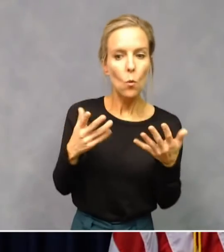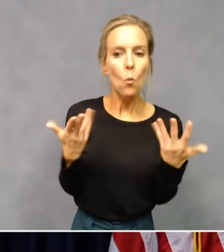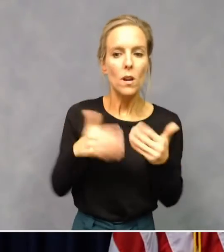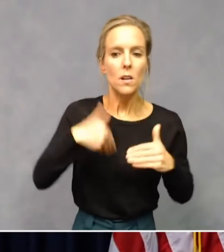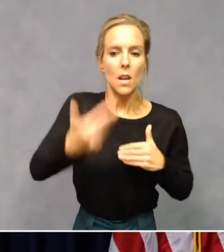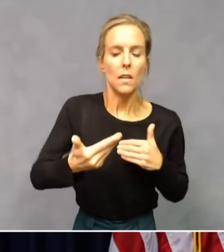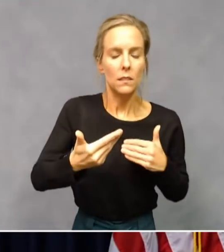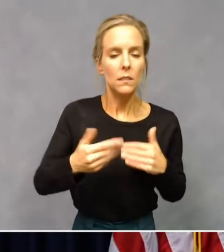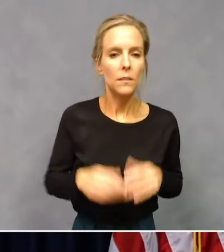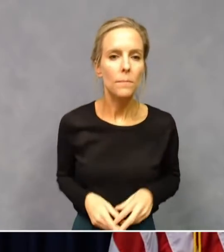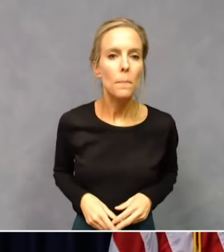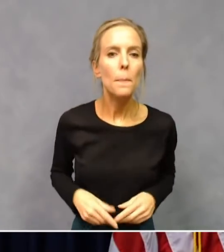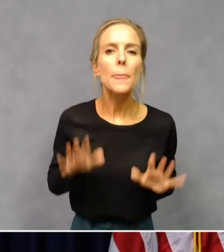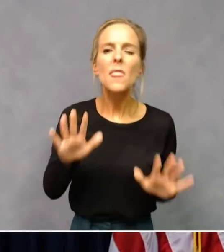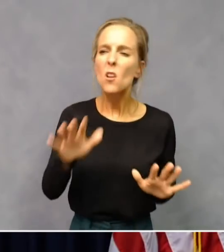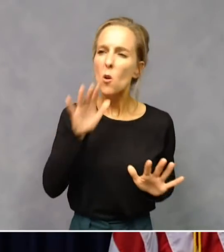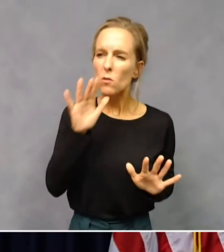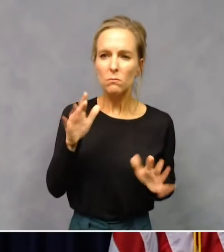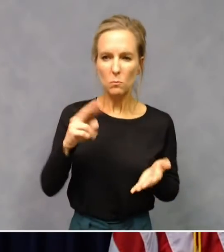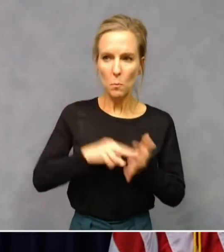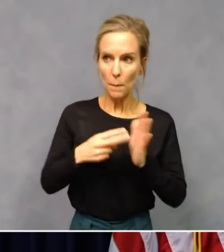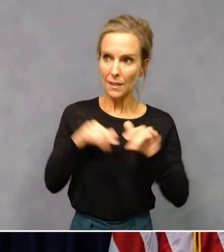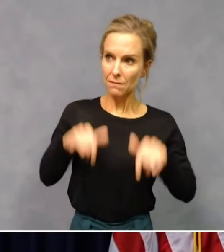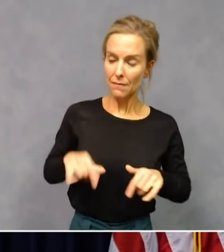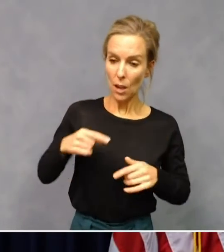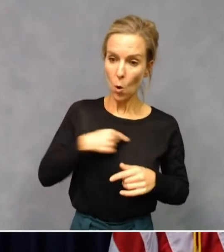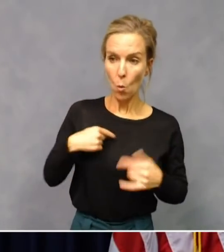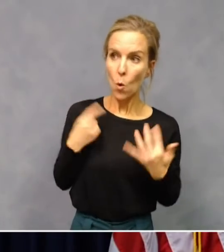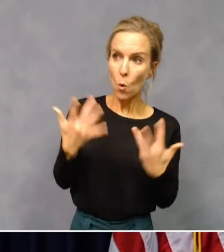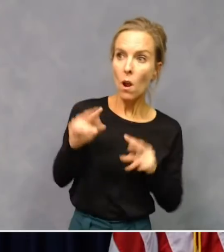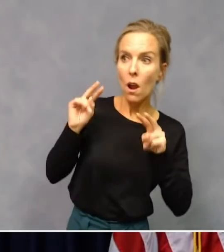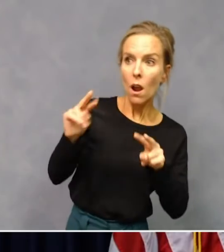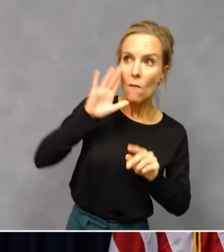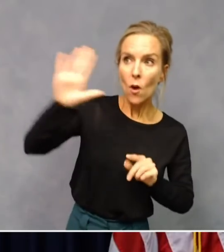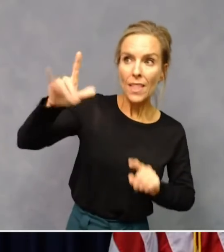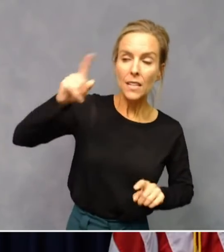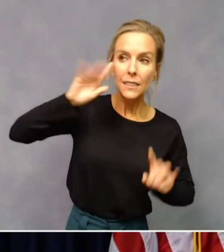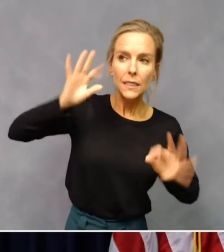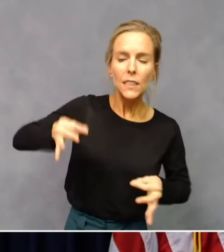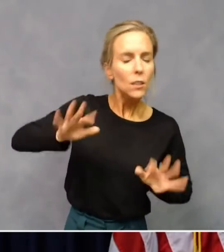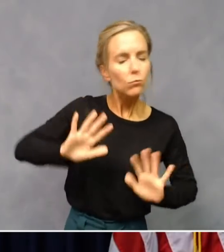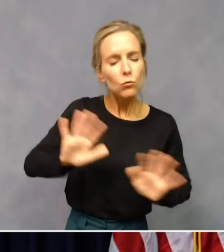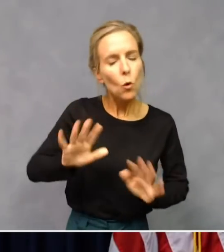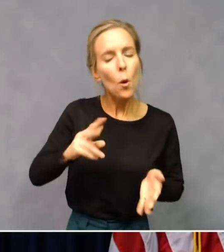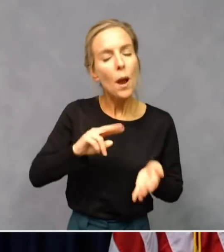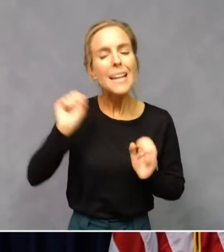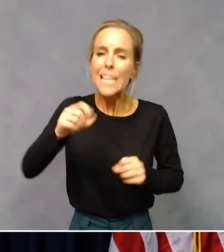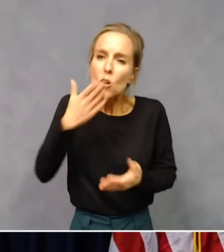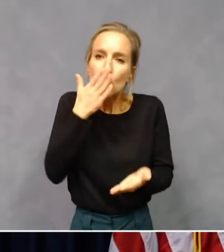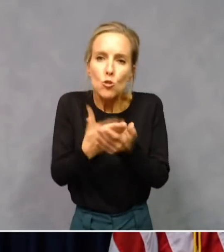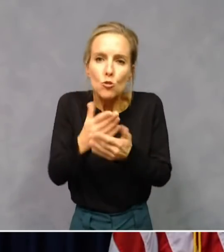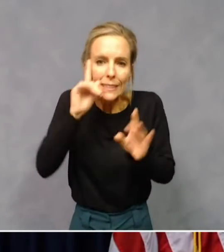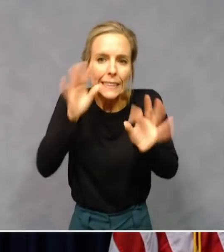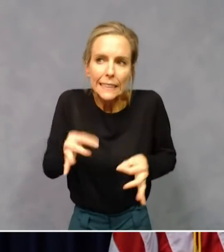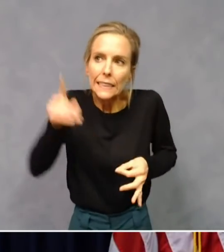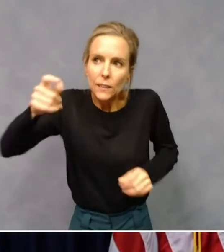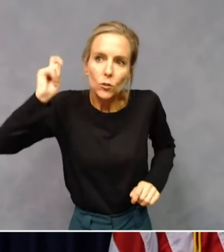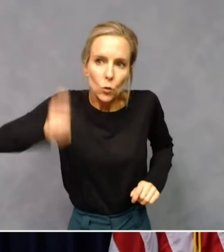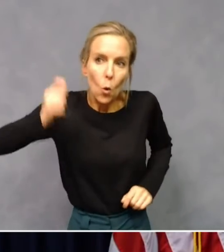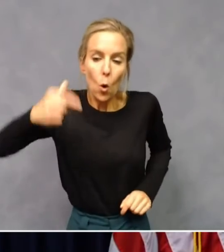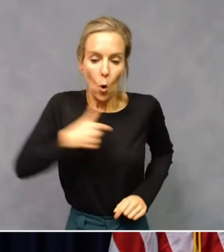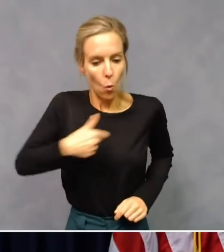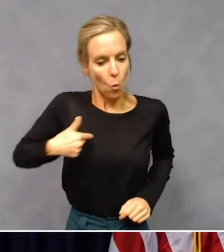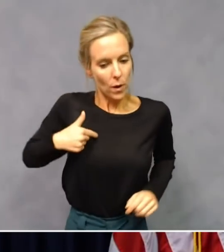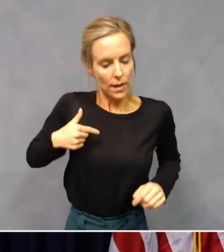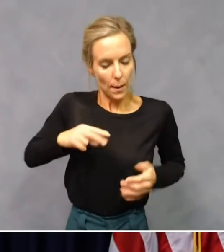We weren't waiting on today's Supreme Court decision. Now, it's certainly a positive decision. It says that we have acted in